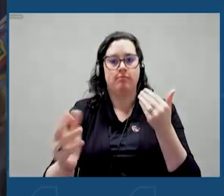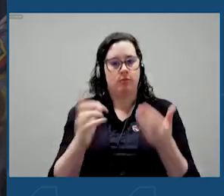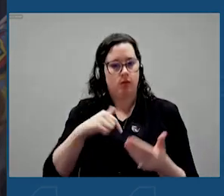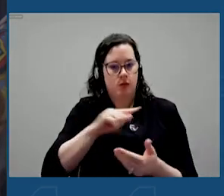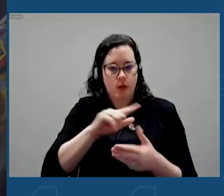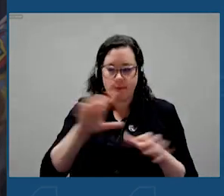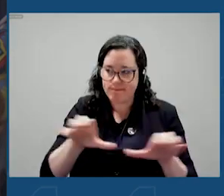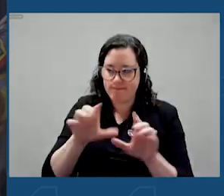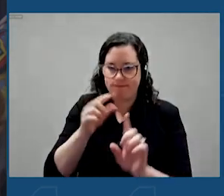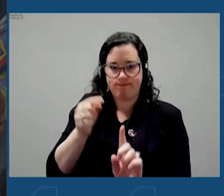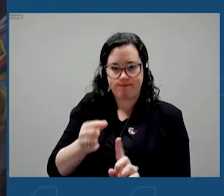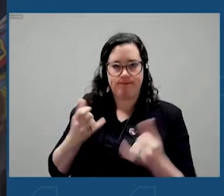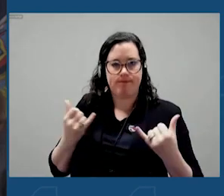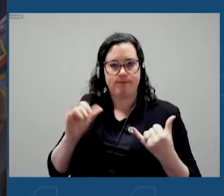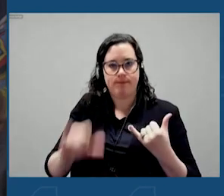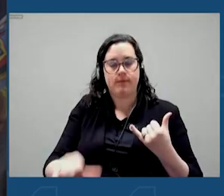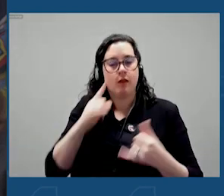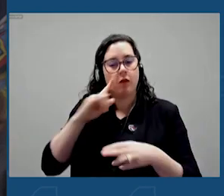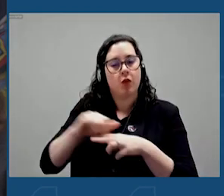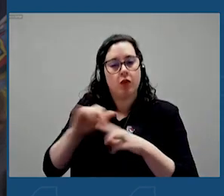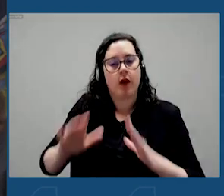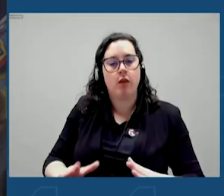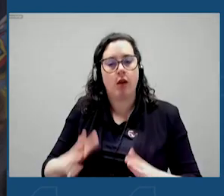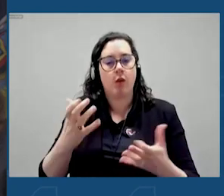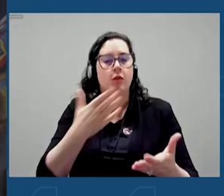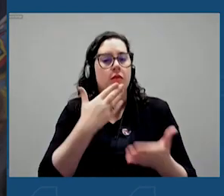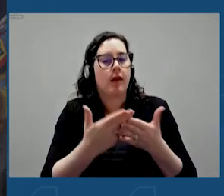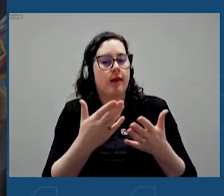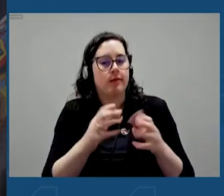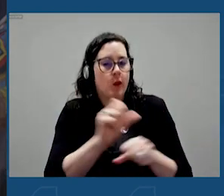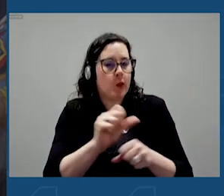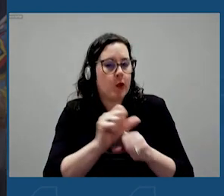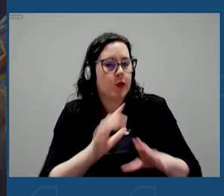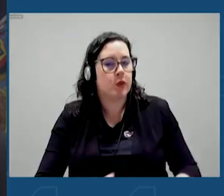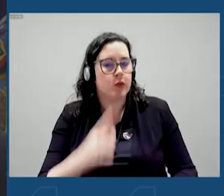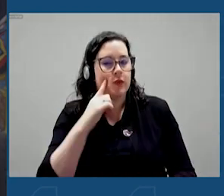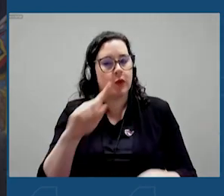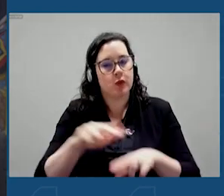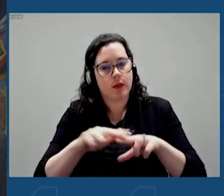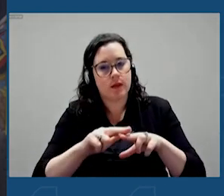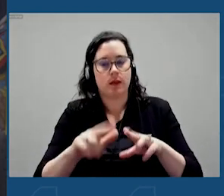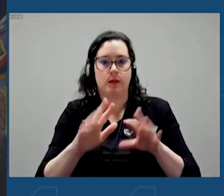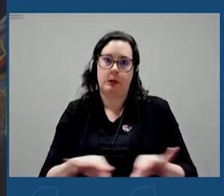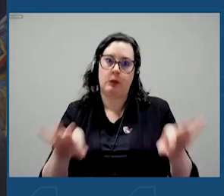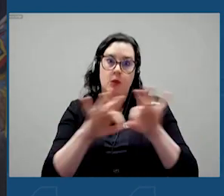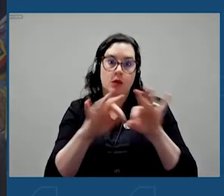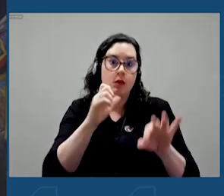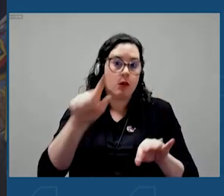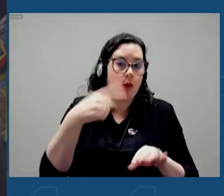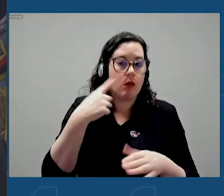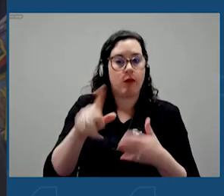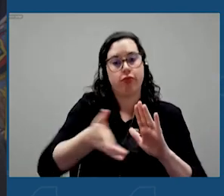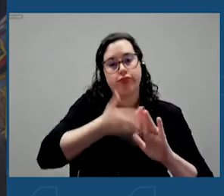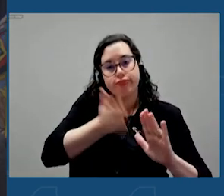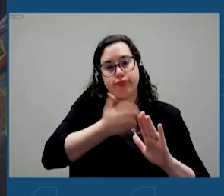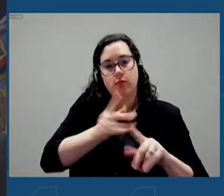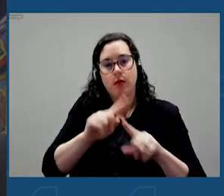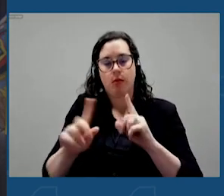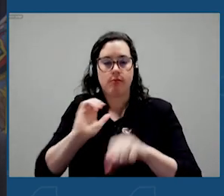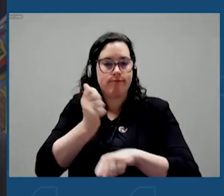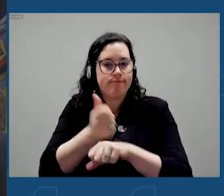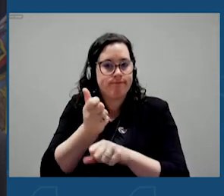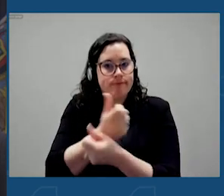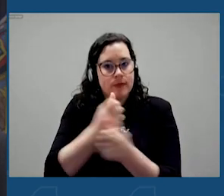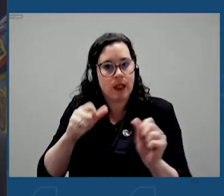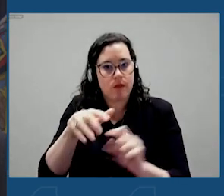thank the transit workforce, who is essential, not just to running the subways, but to creating this environment of safety and orderliness